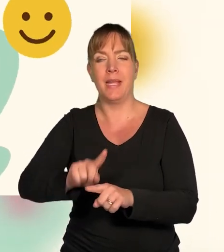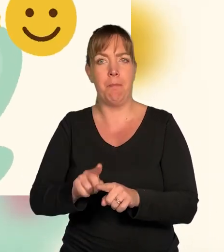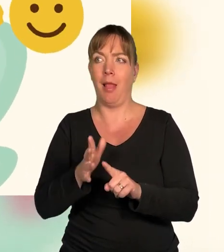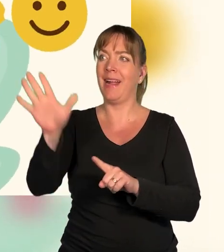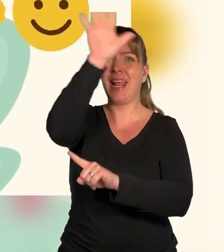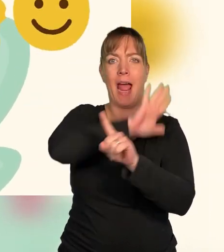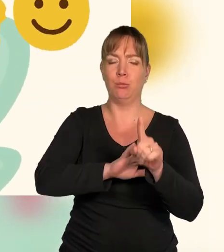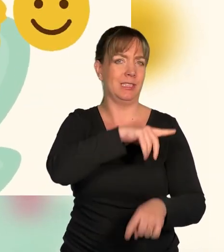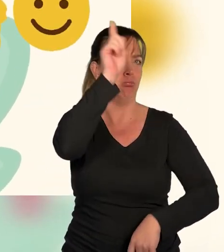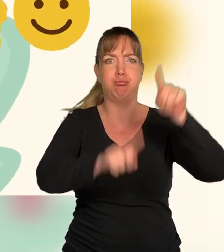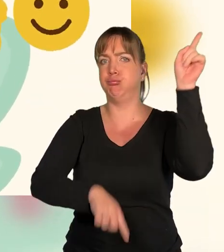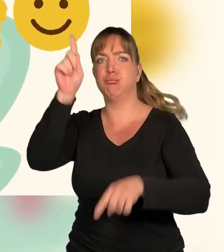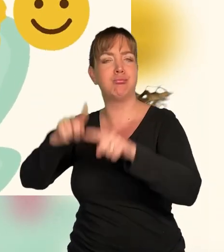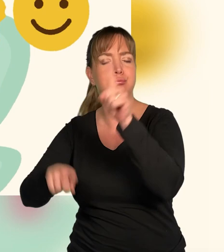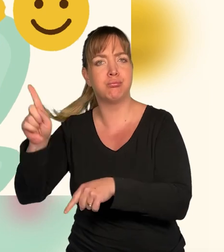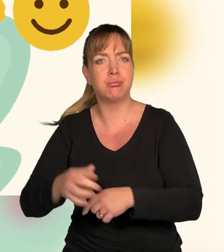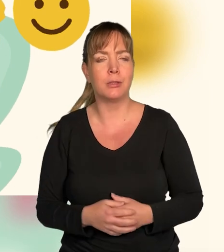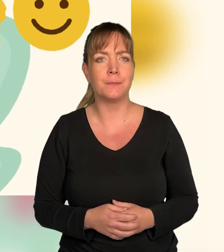people vary too much around the country.